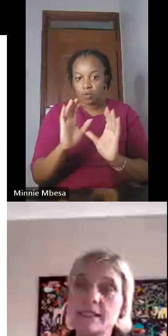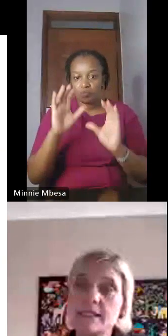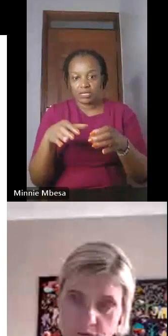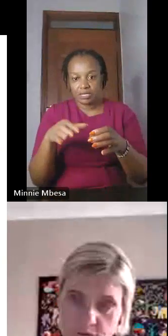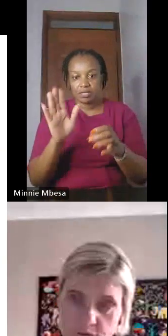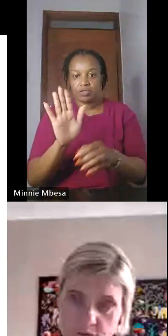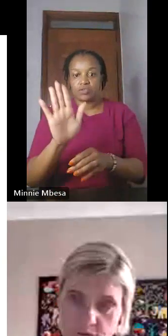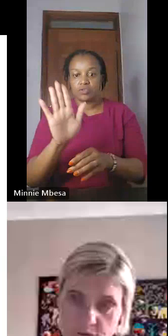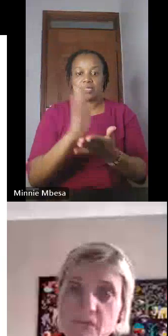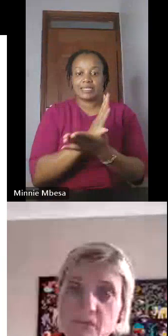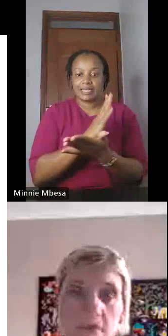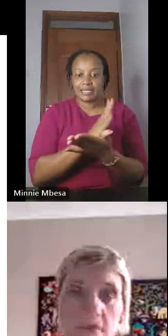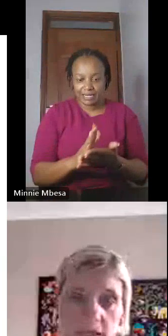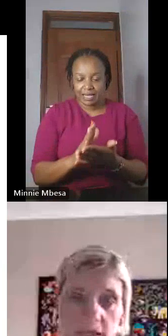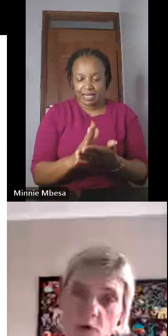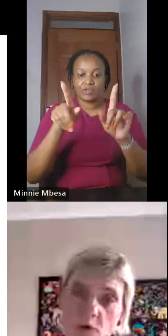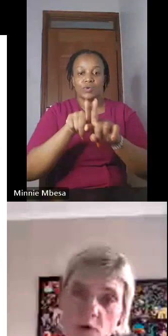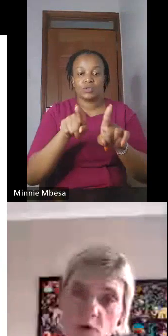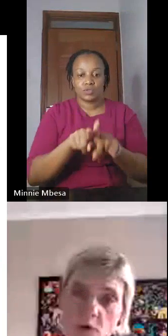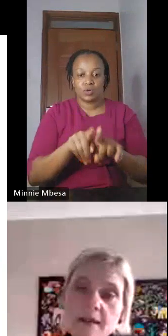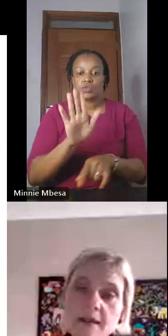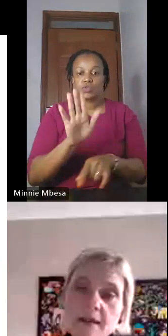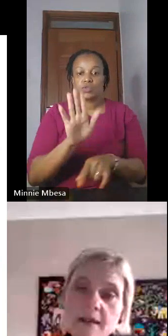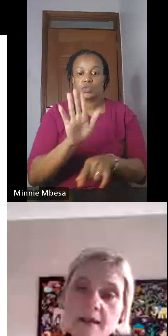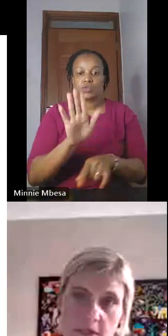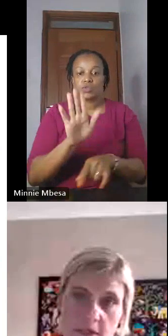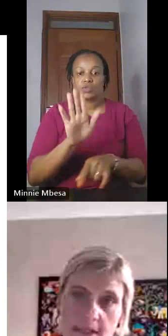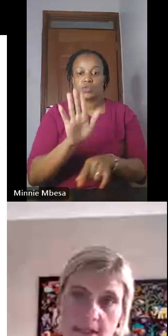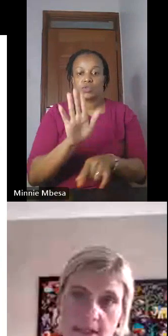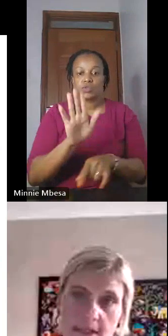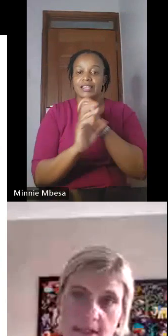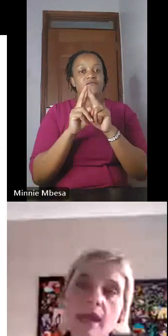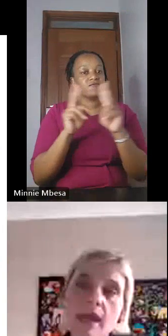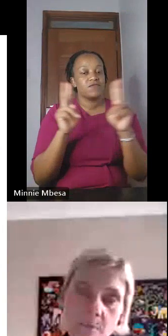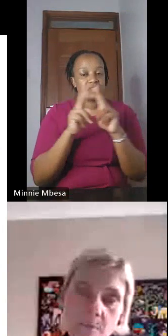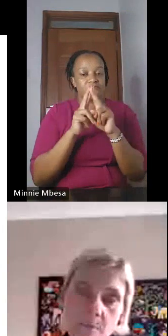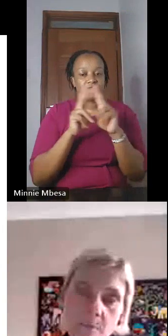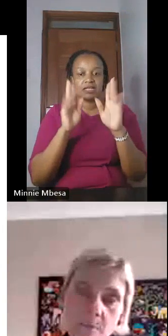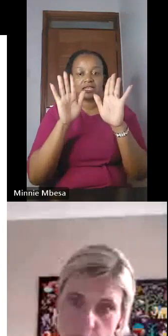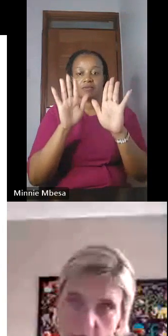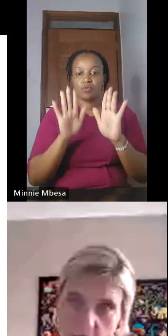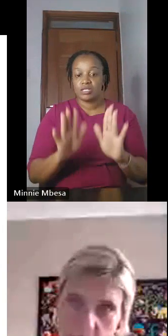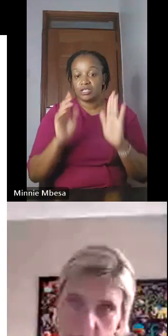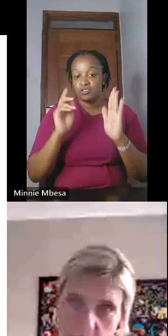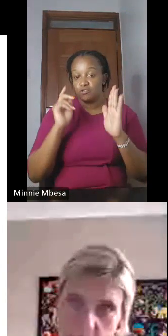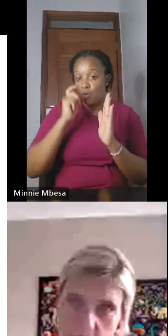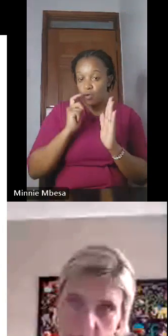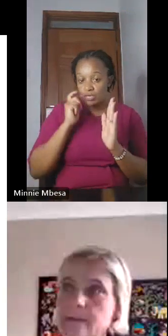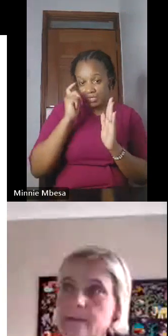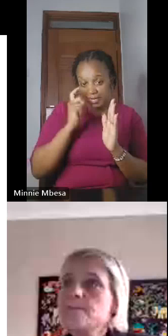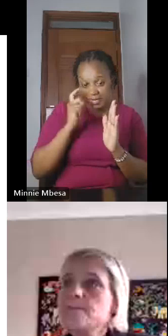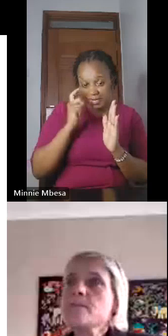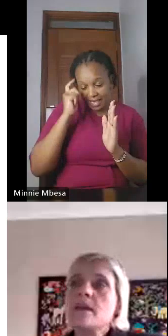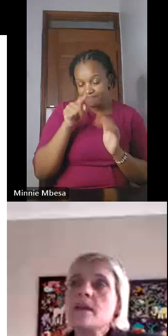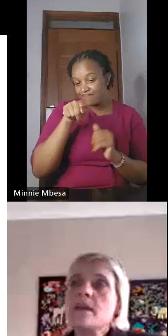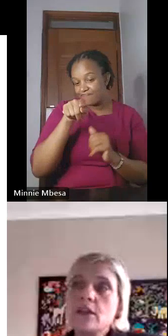ultimately your country? Very important for you to consider this as part of your